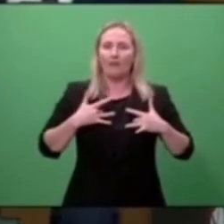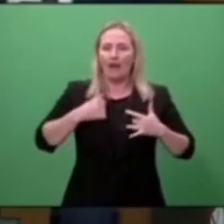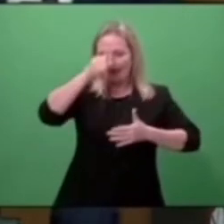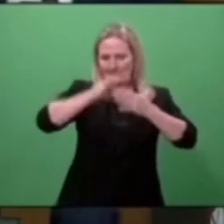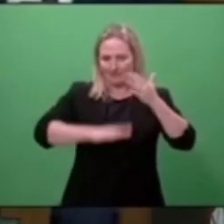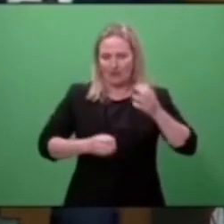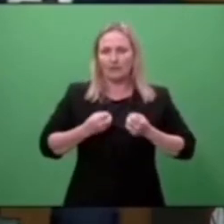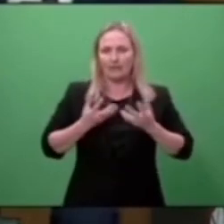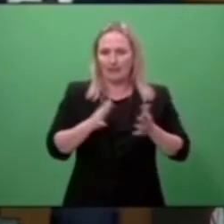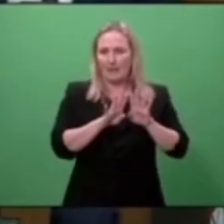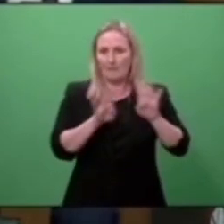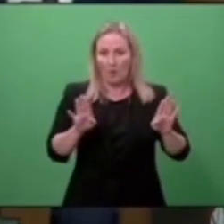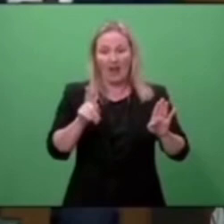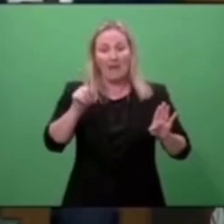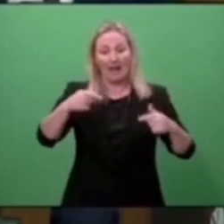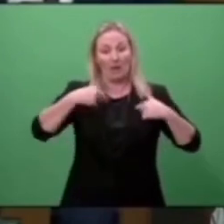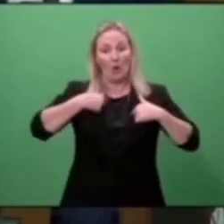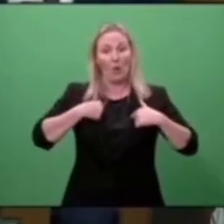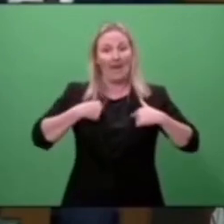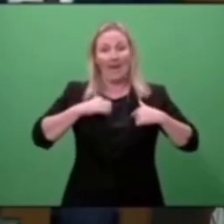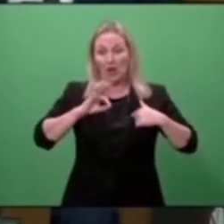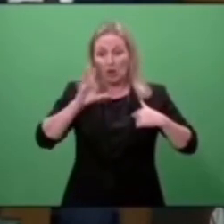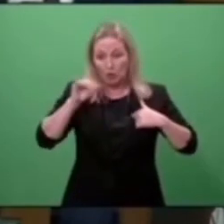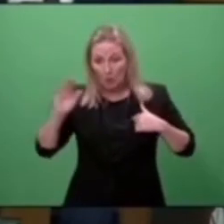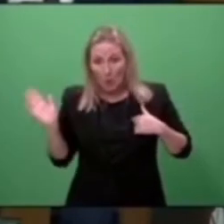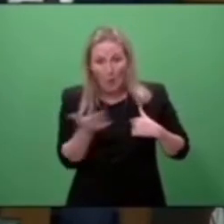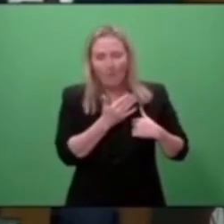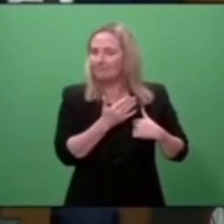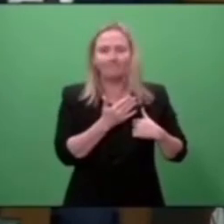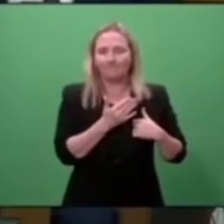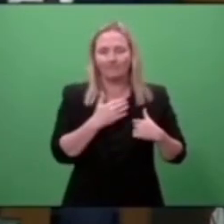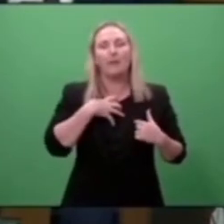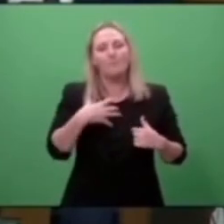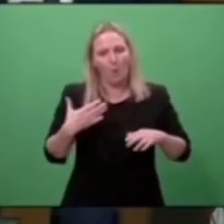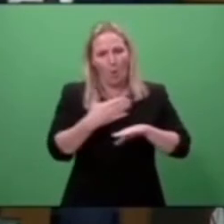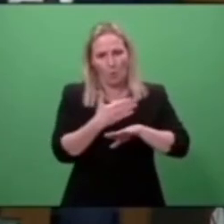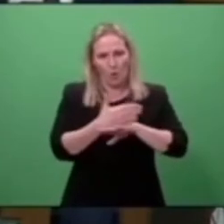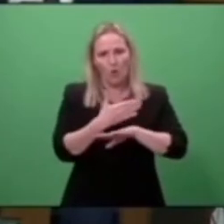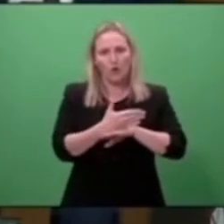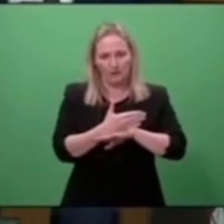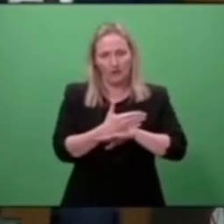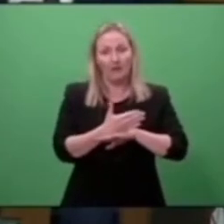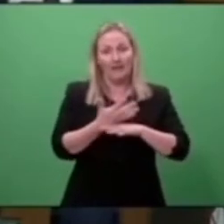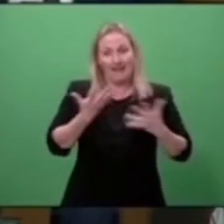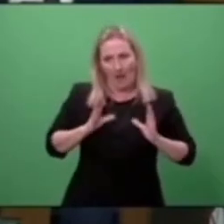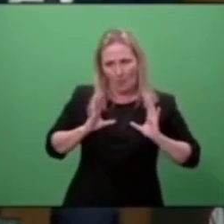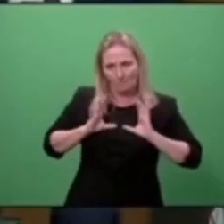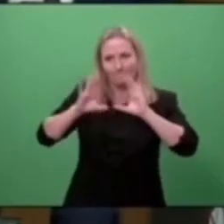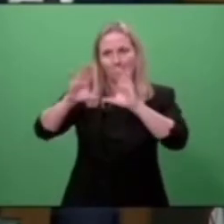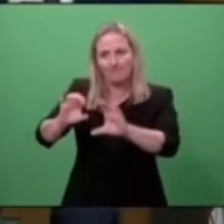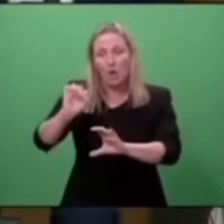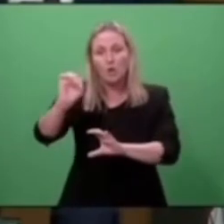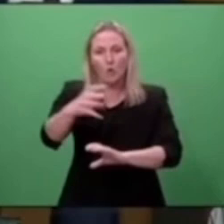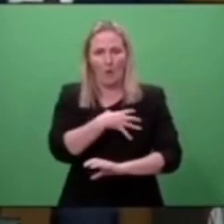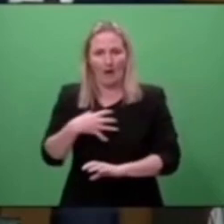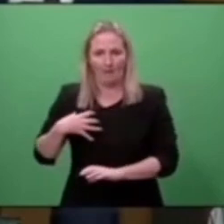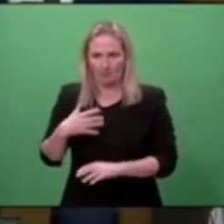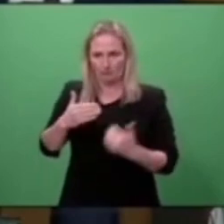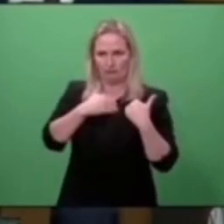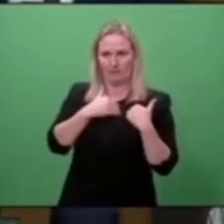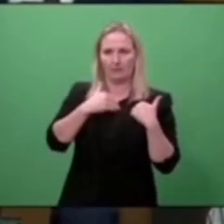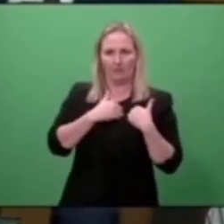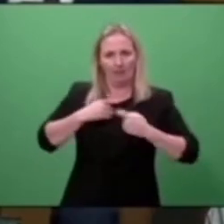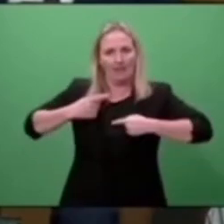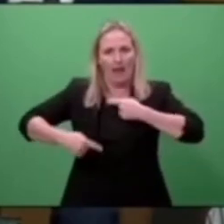Minister, we didn't do enough. And the ball now falls to you and your government. This must